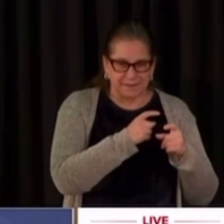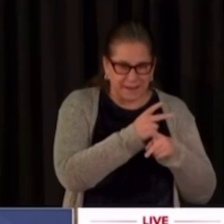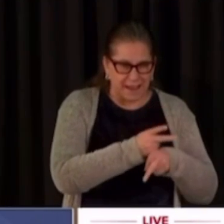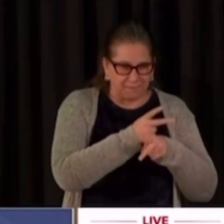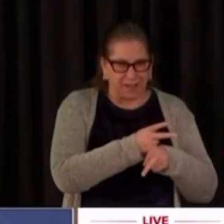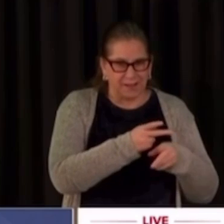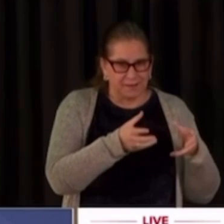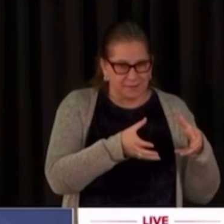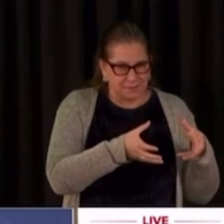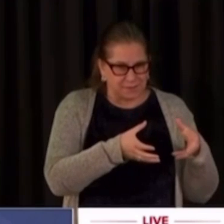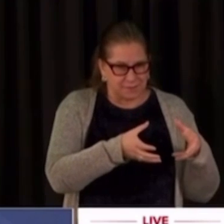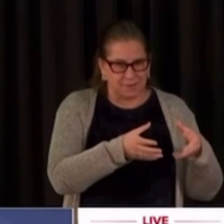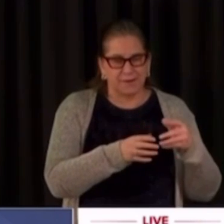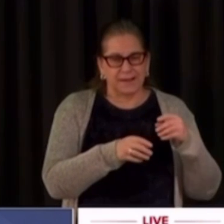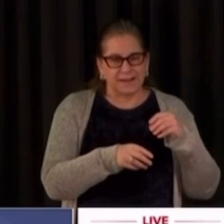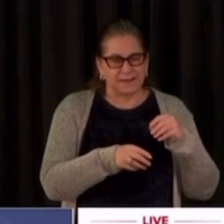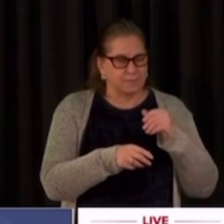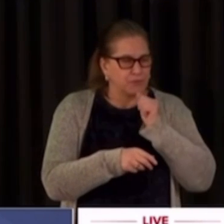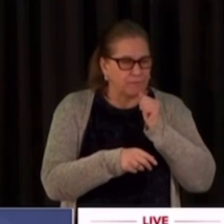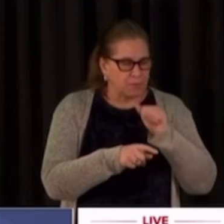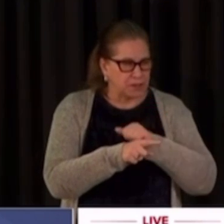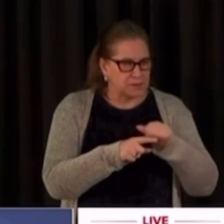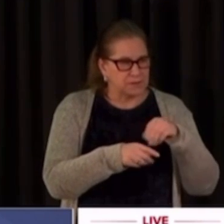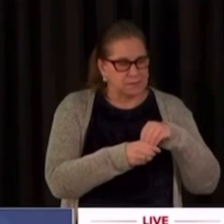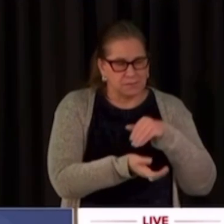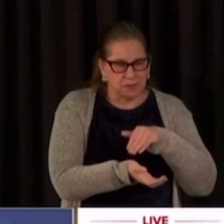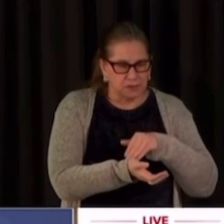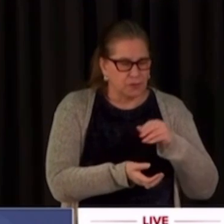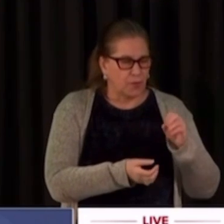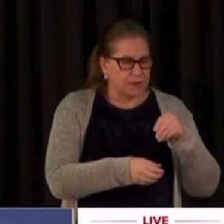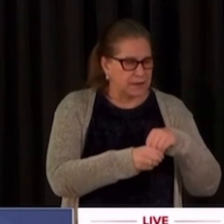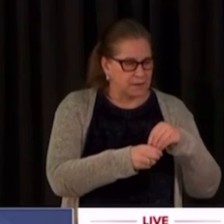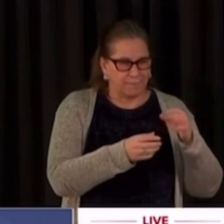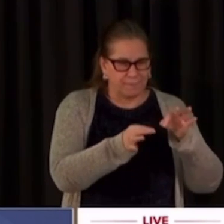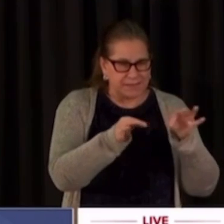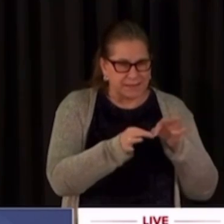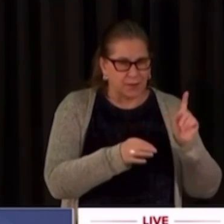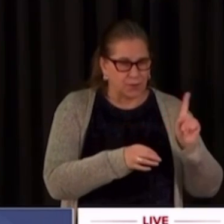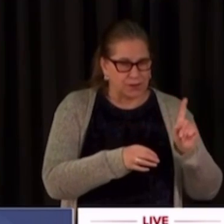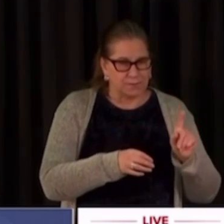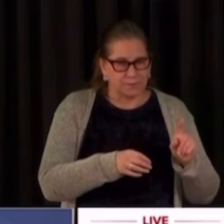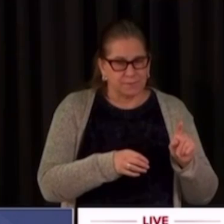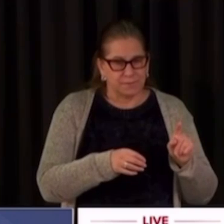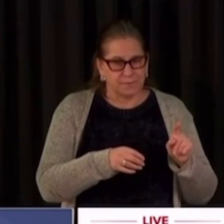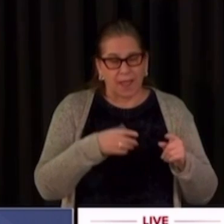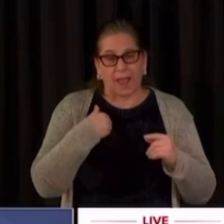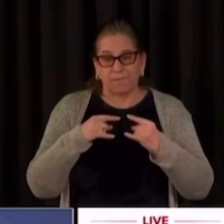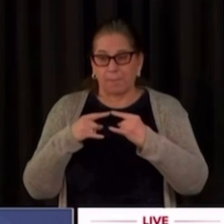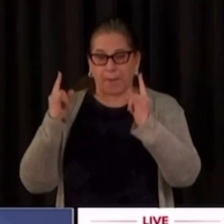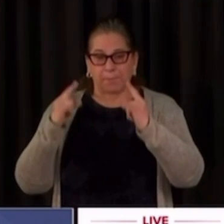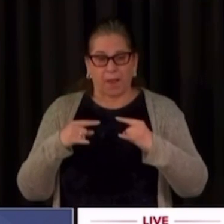private practices, as well as for their ability to be used in pop-up clinics in certain community